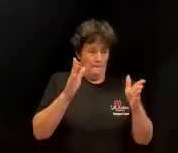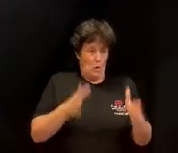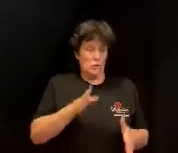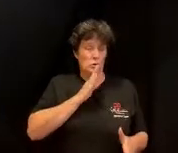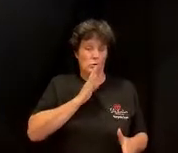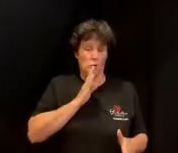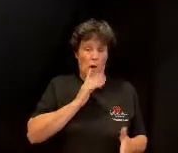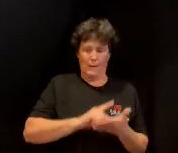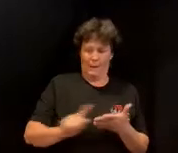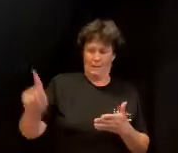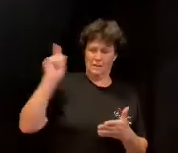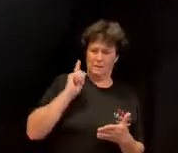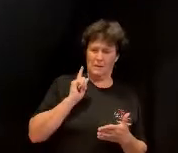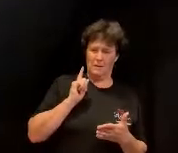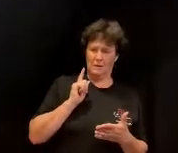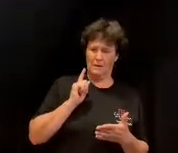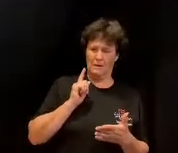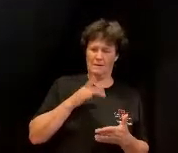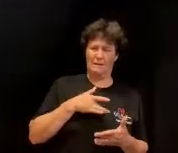on somebody.